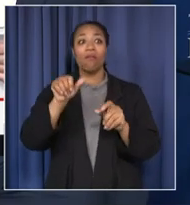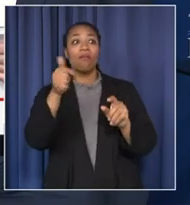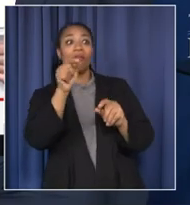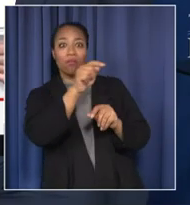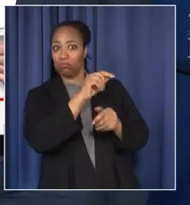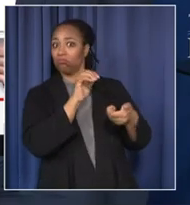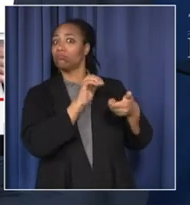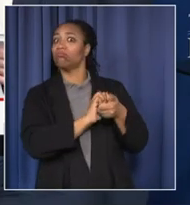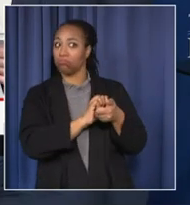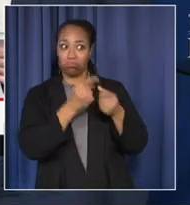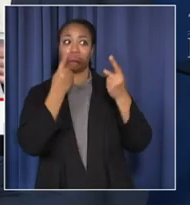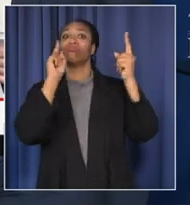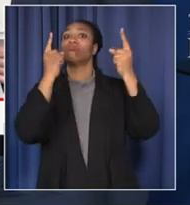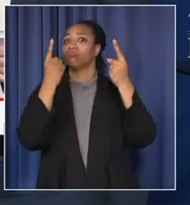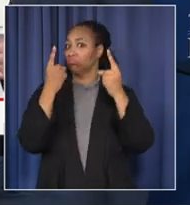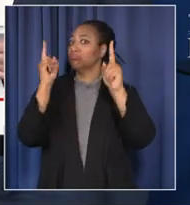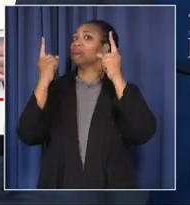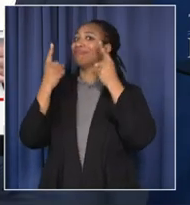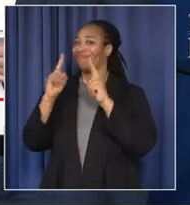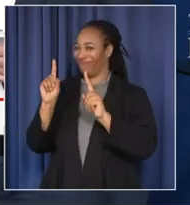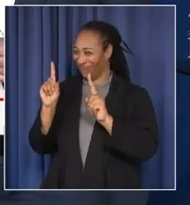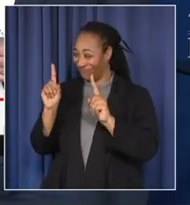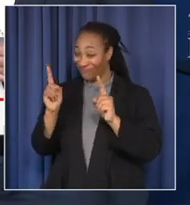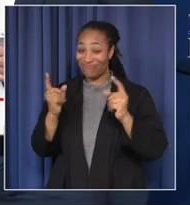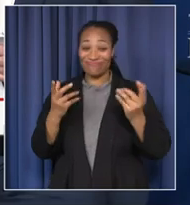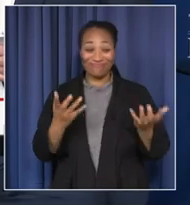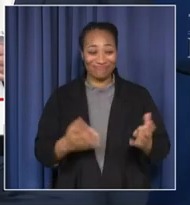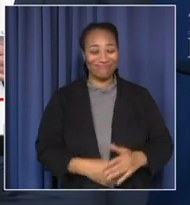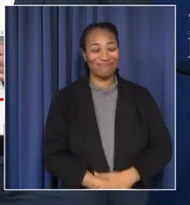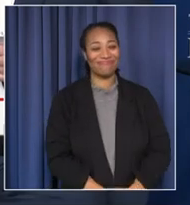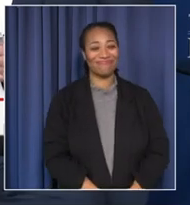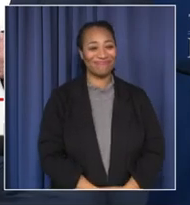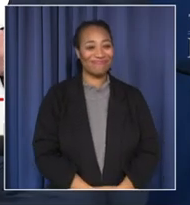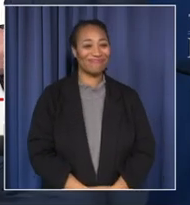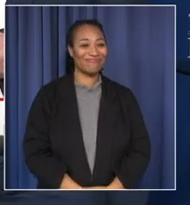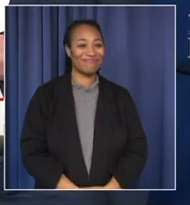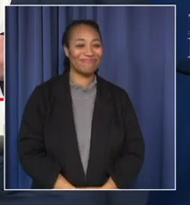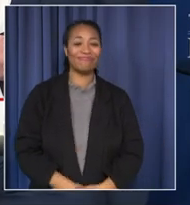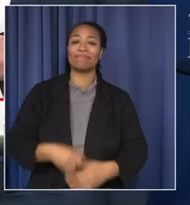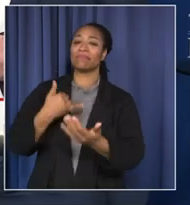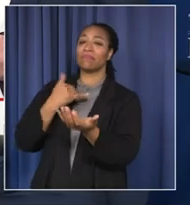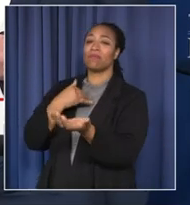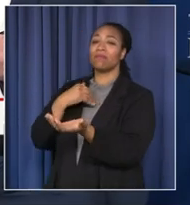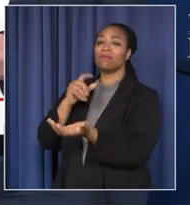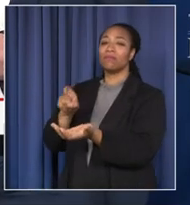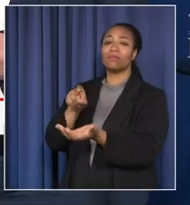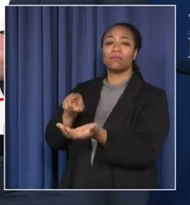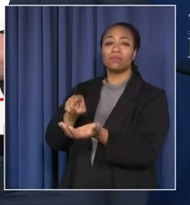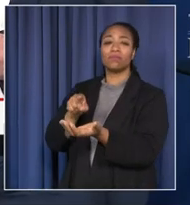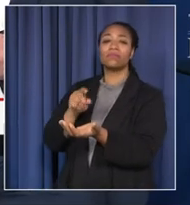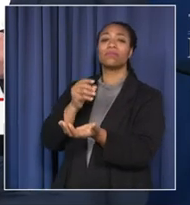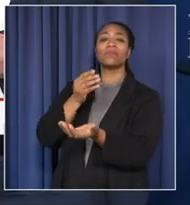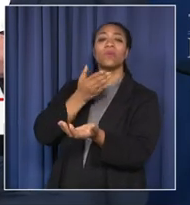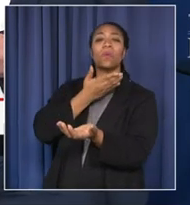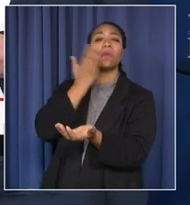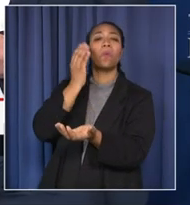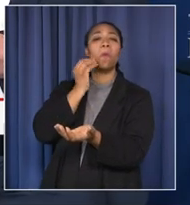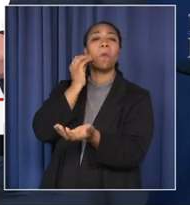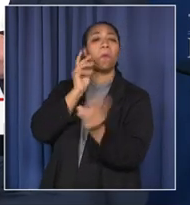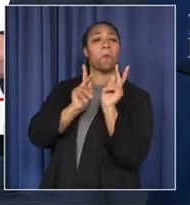While family homelessness has decreased in the District of Columbia, the point-in-time count showed homelessness in D.C. rose 14%